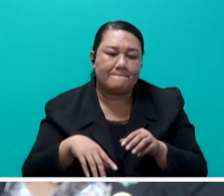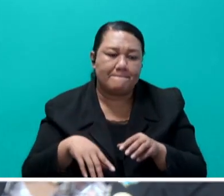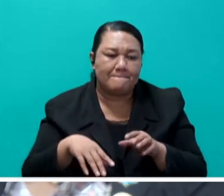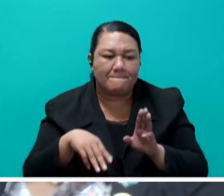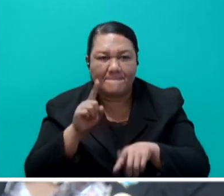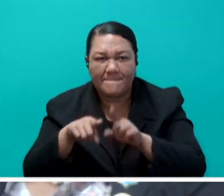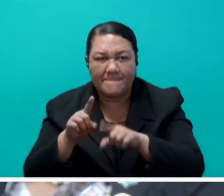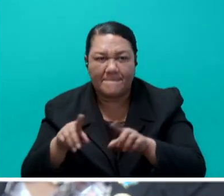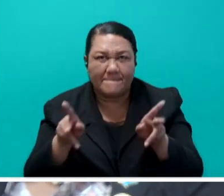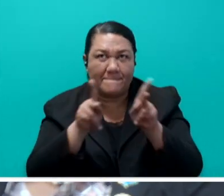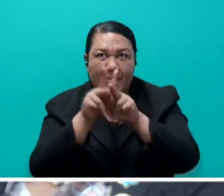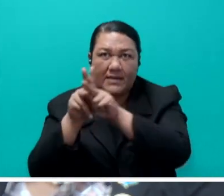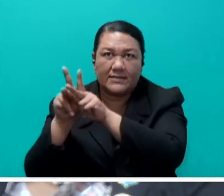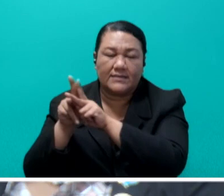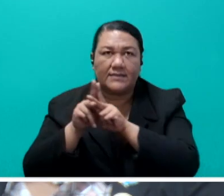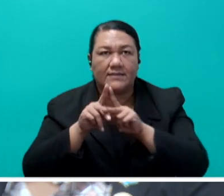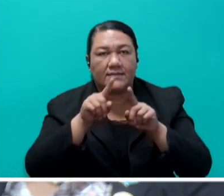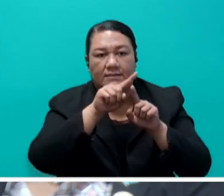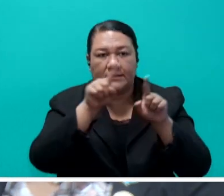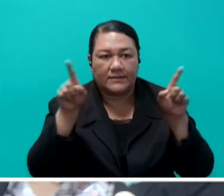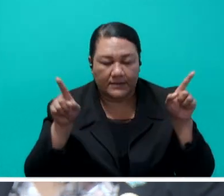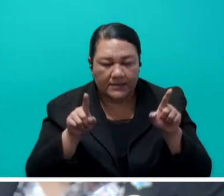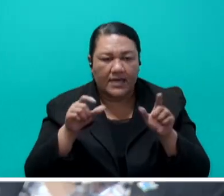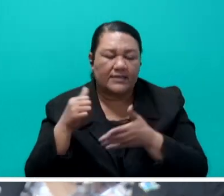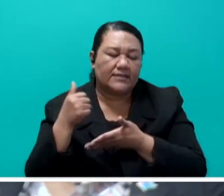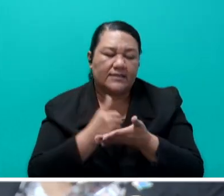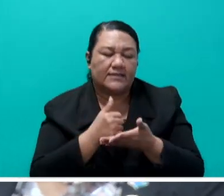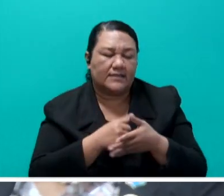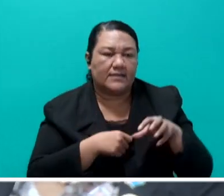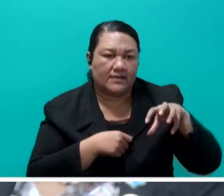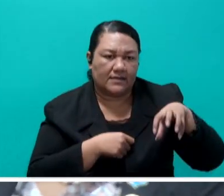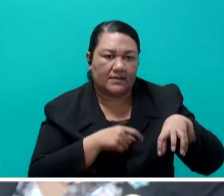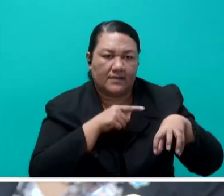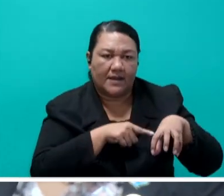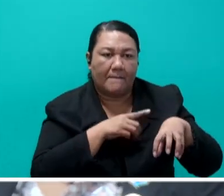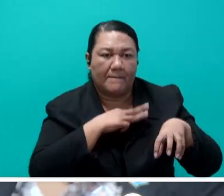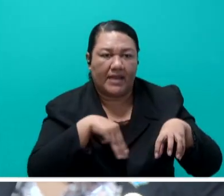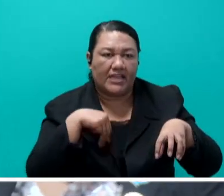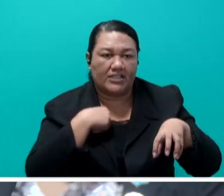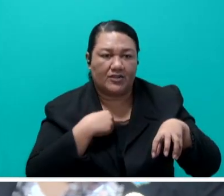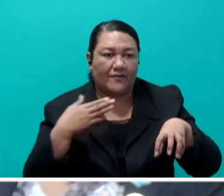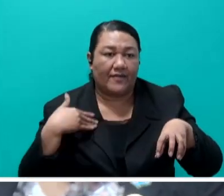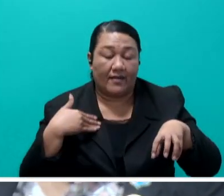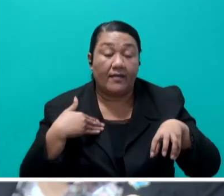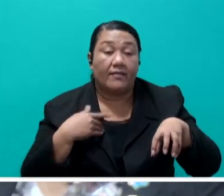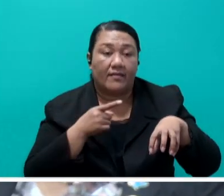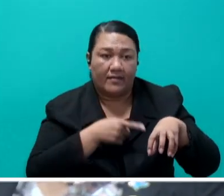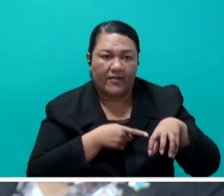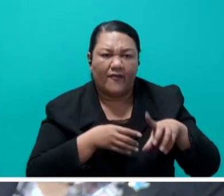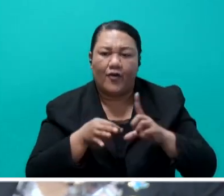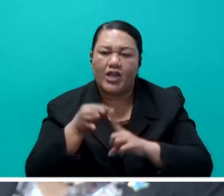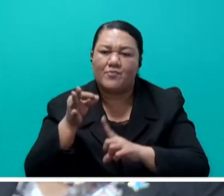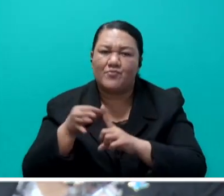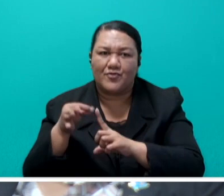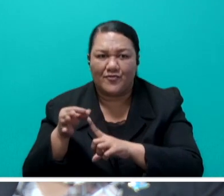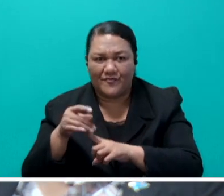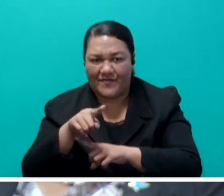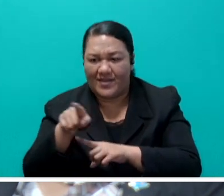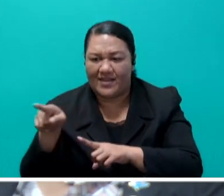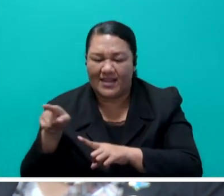unilateral, in assisting the Ministry in terms of improving in